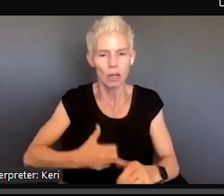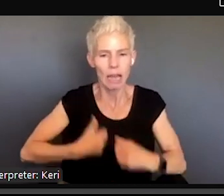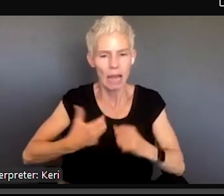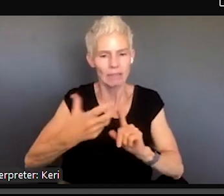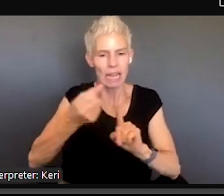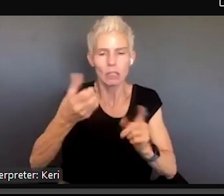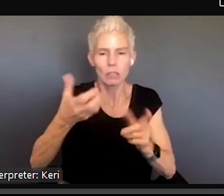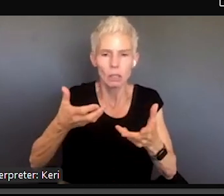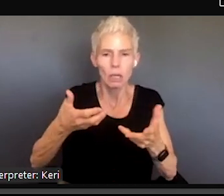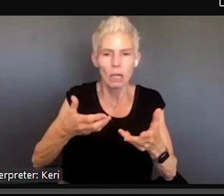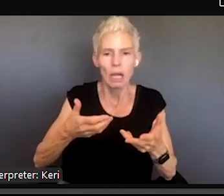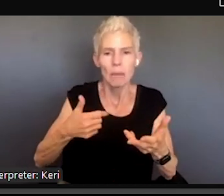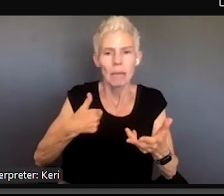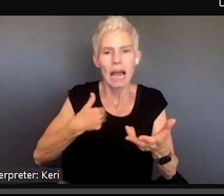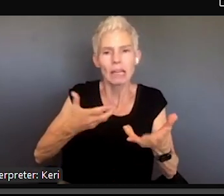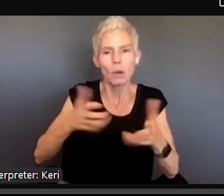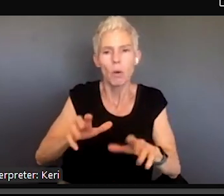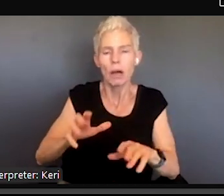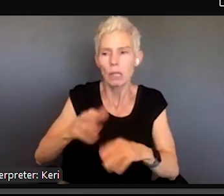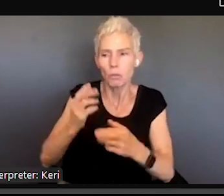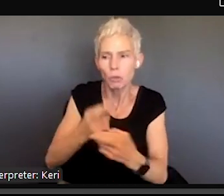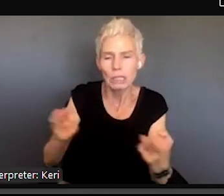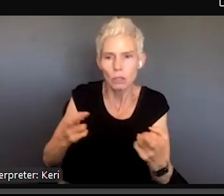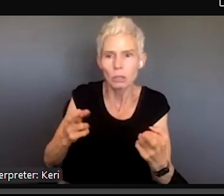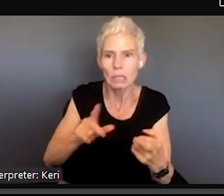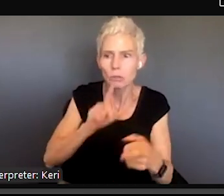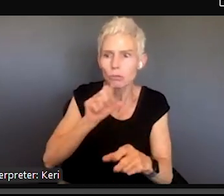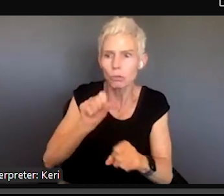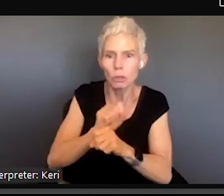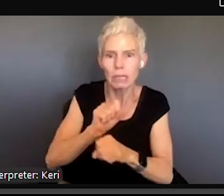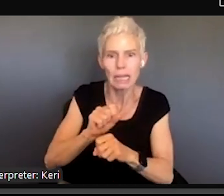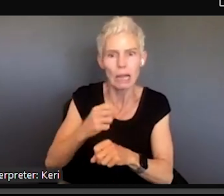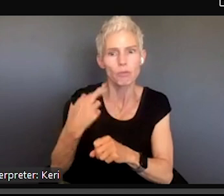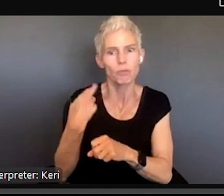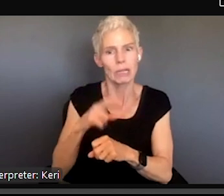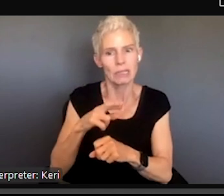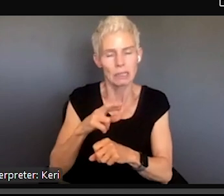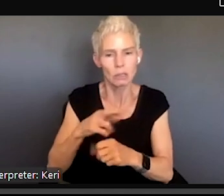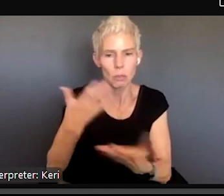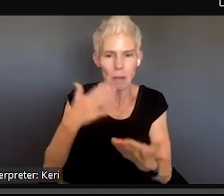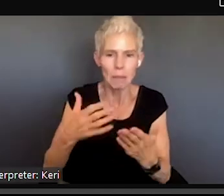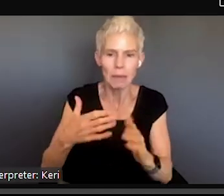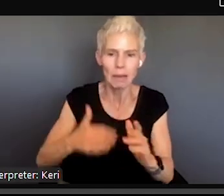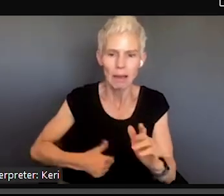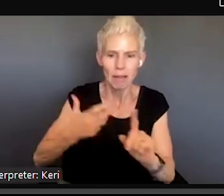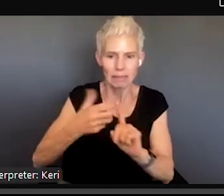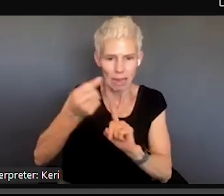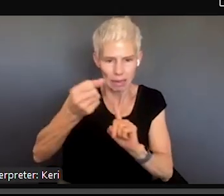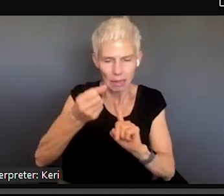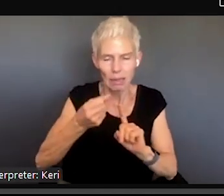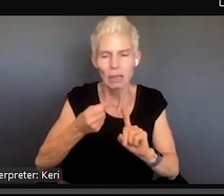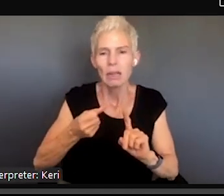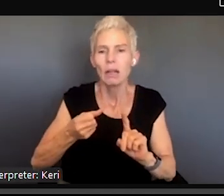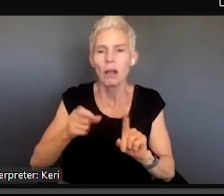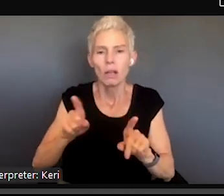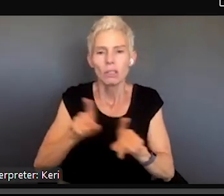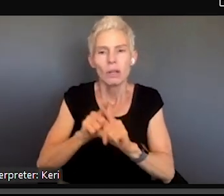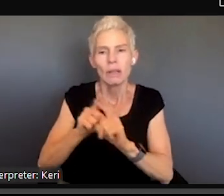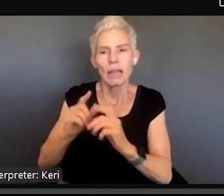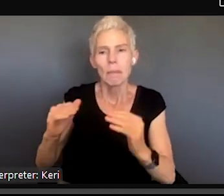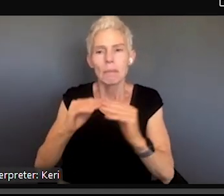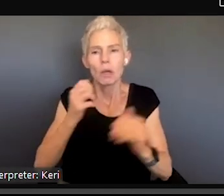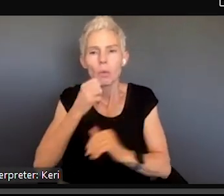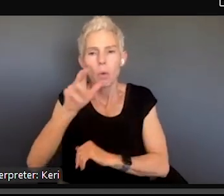up the resource of crisis, for someone at risk of suicide, but is there somewhere I can talk? And so that peer warm line comes